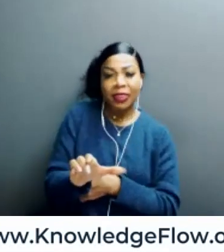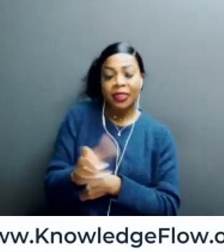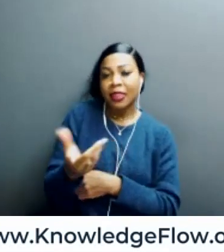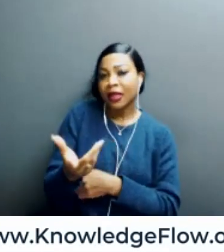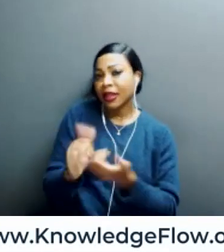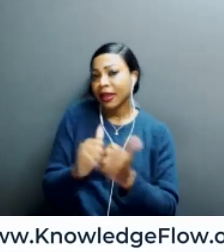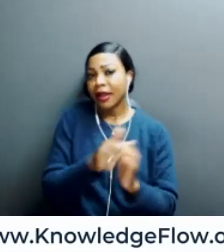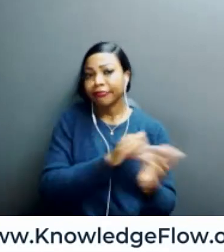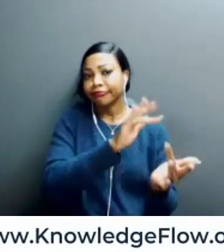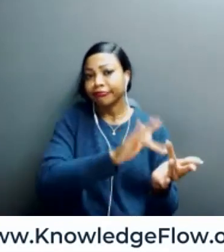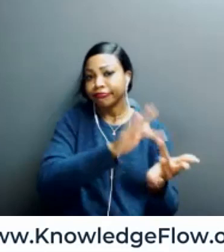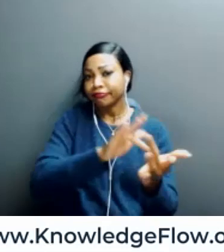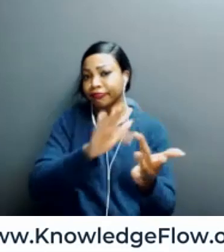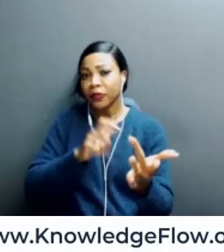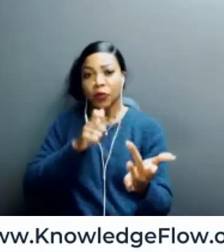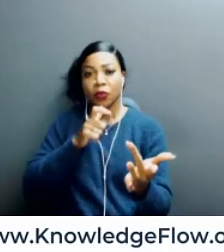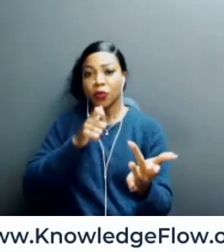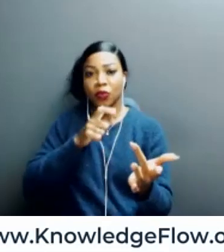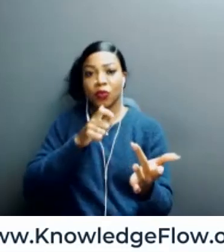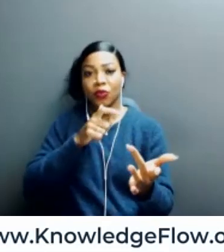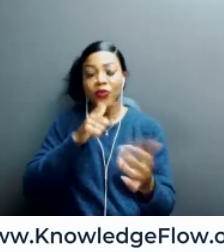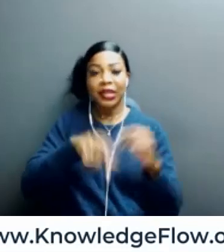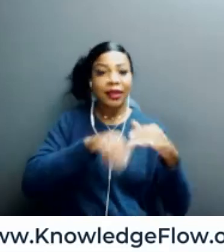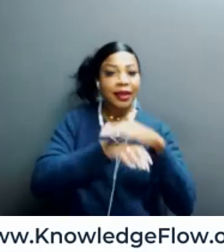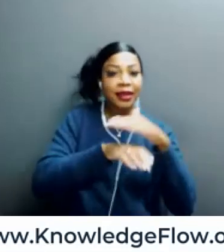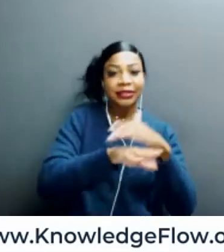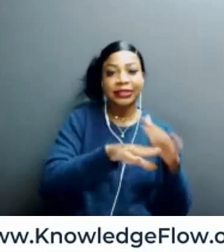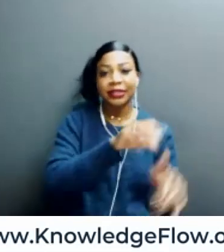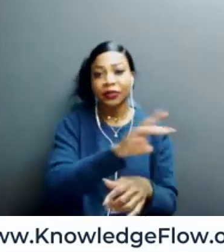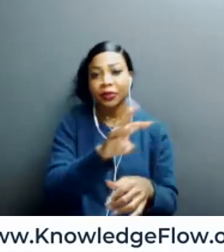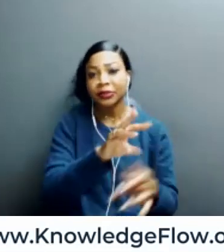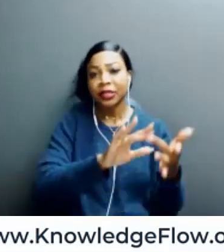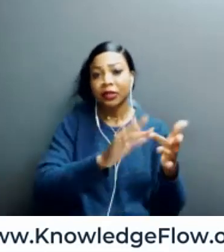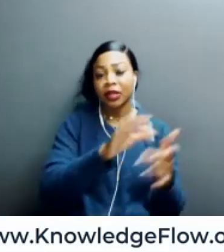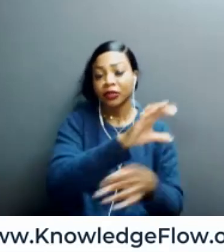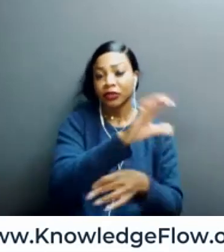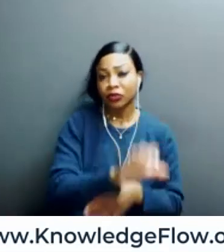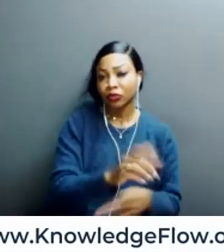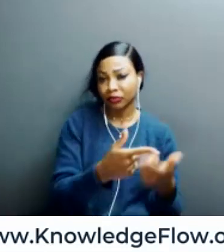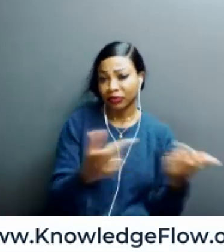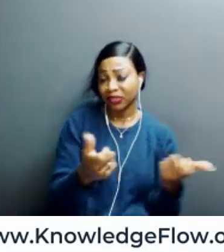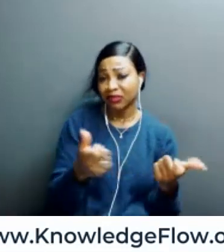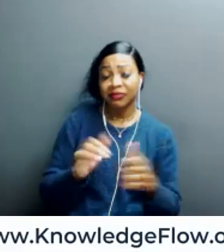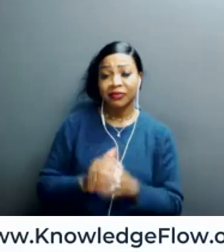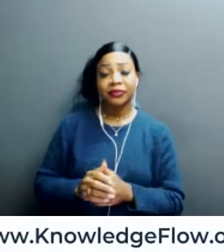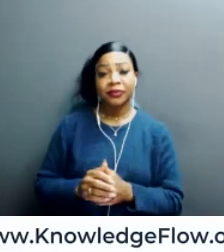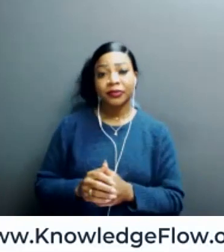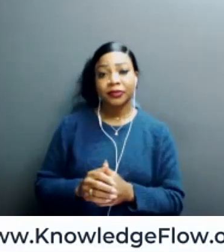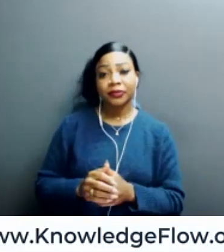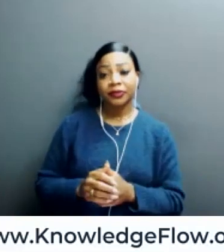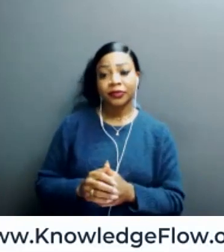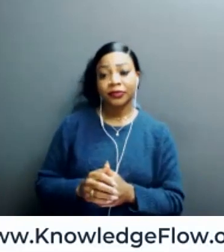who are not already online or do not have somebody to assist them with getting online which is a very fair question so